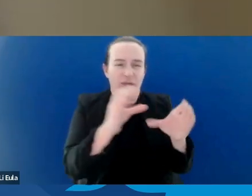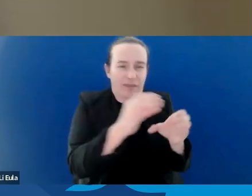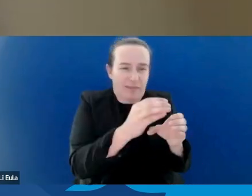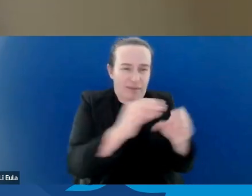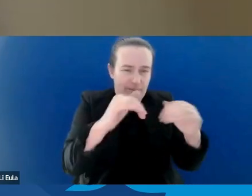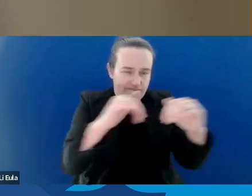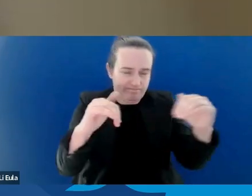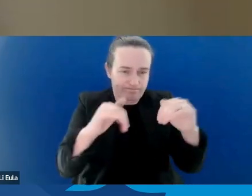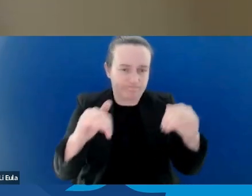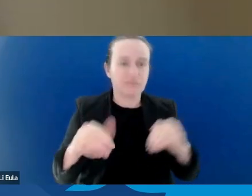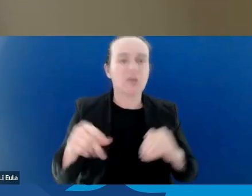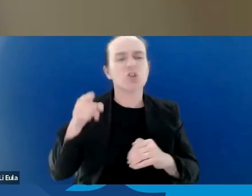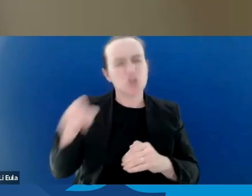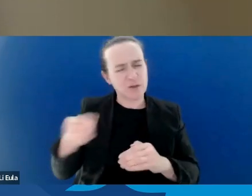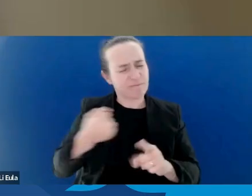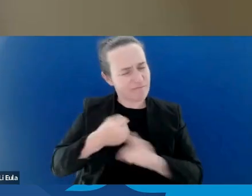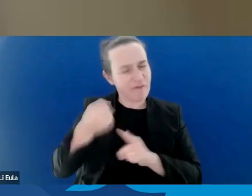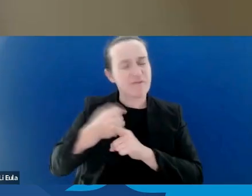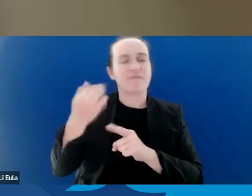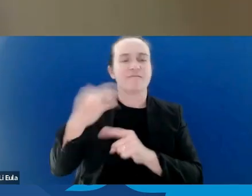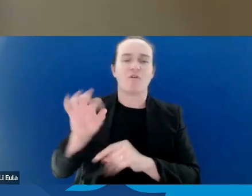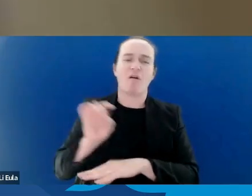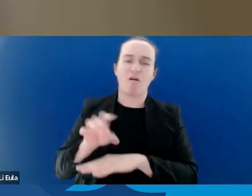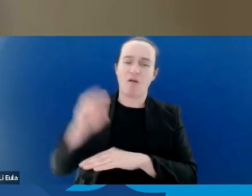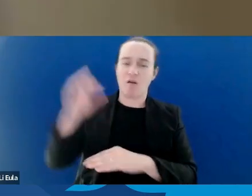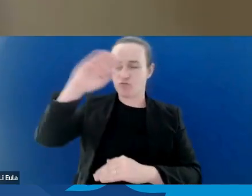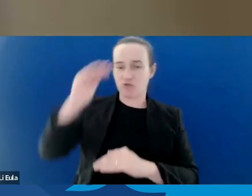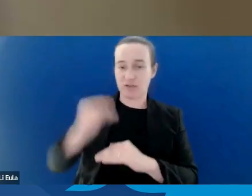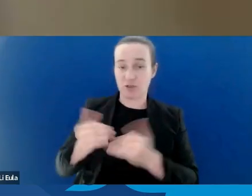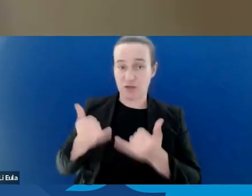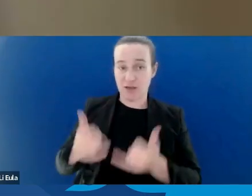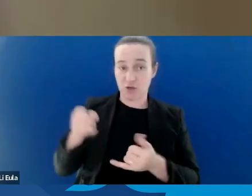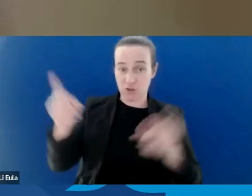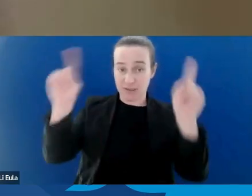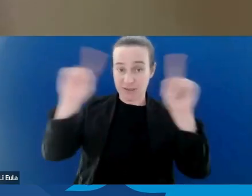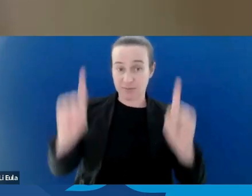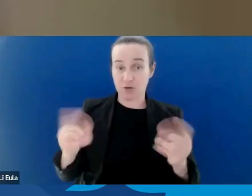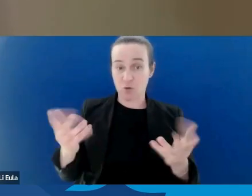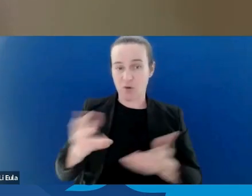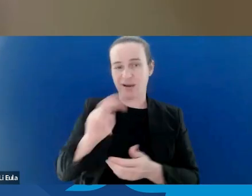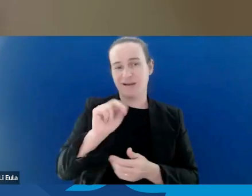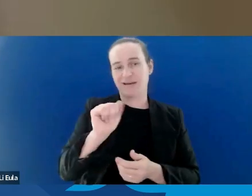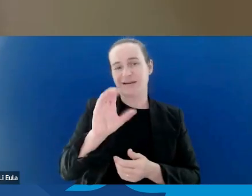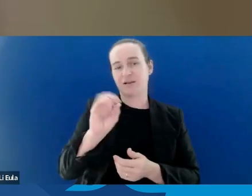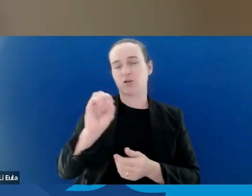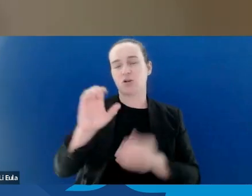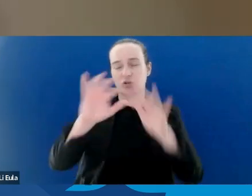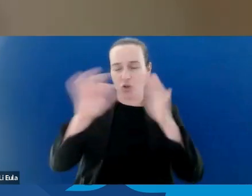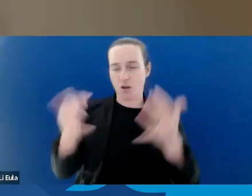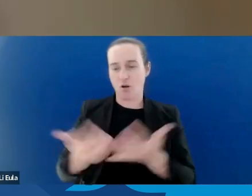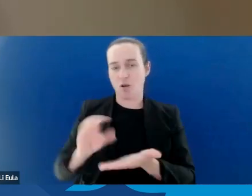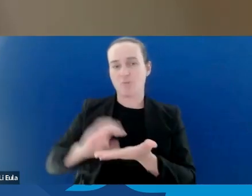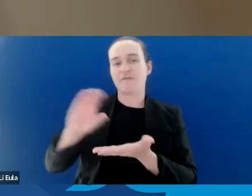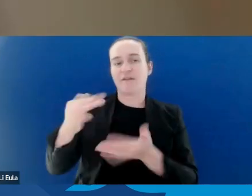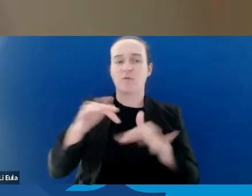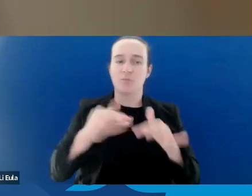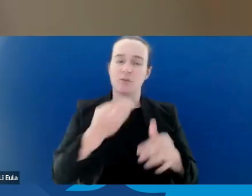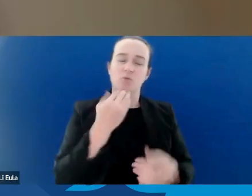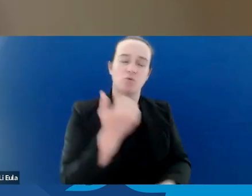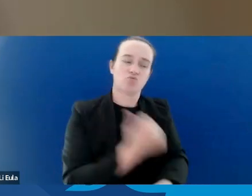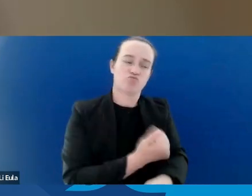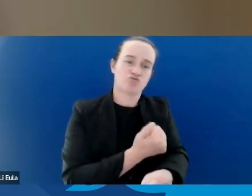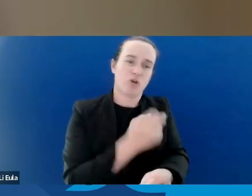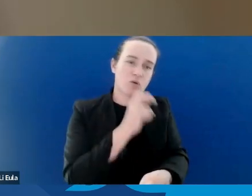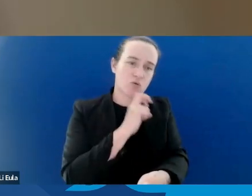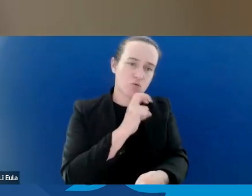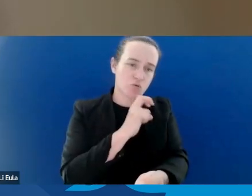pioneering harm reduction program and now is a program specialist at NACOSA's Global Fund program for people who use drugs,